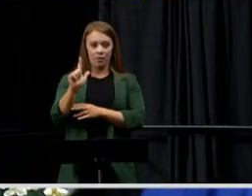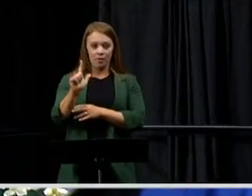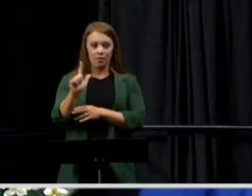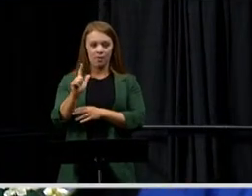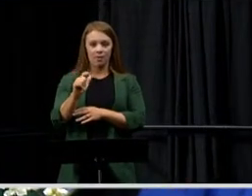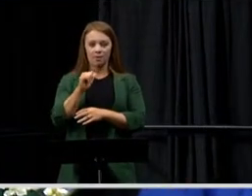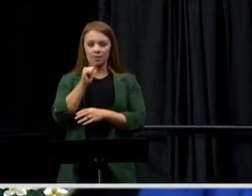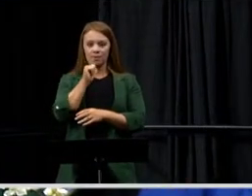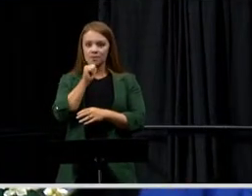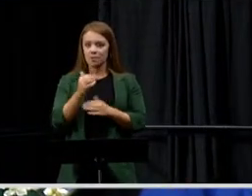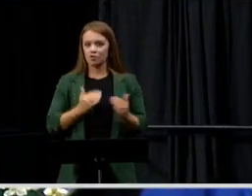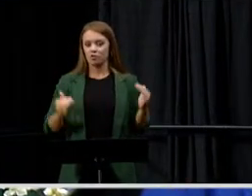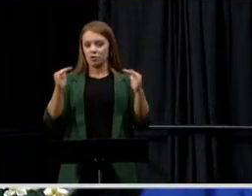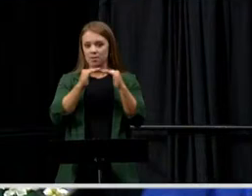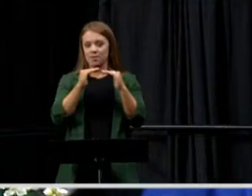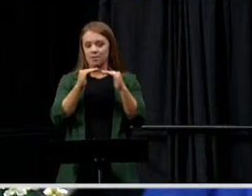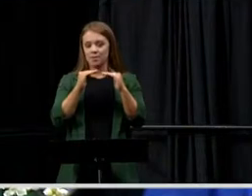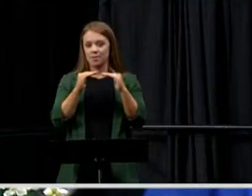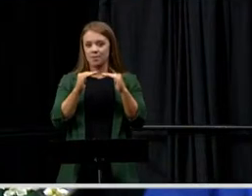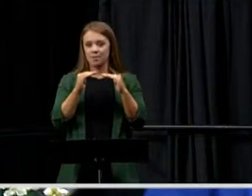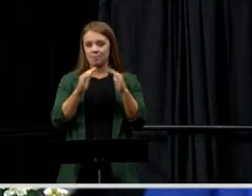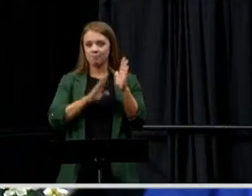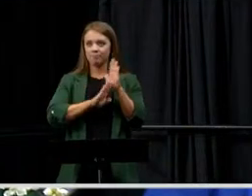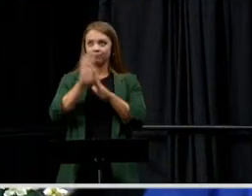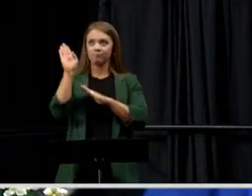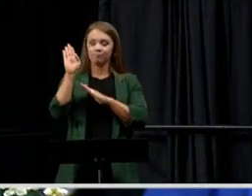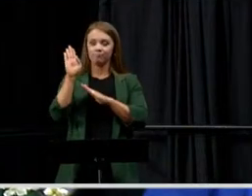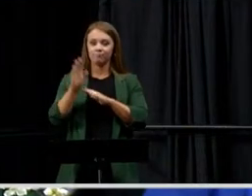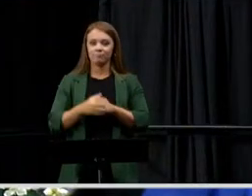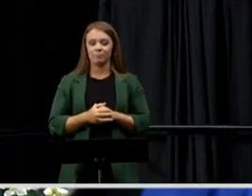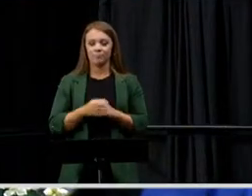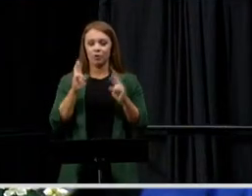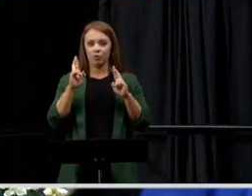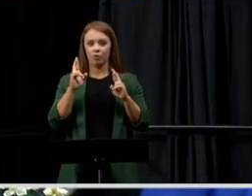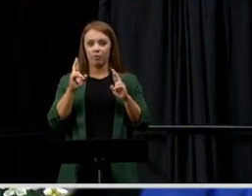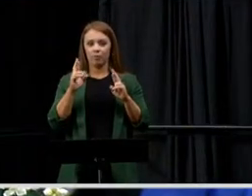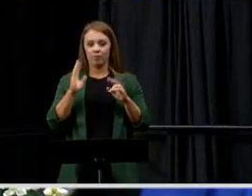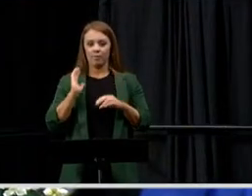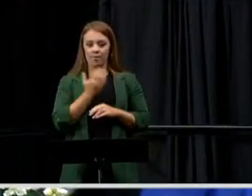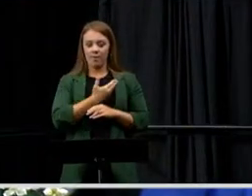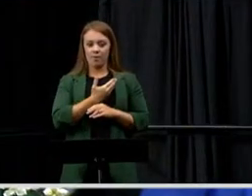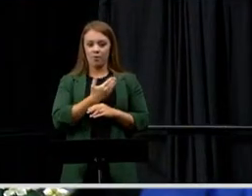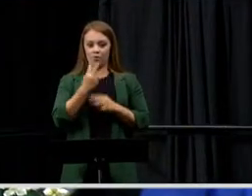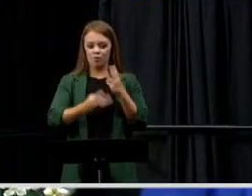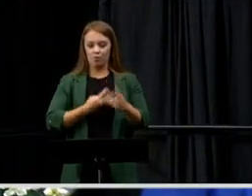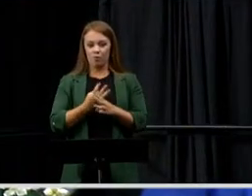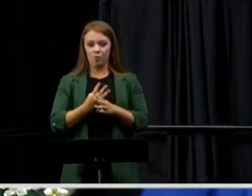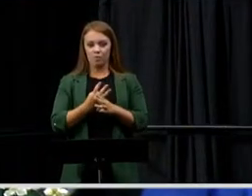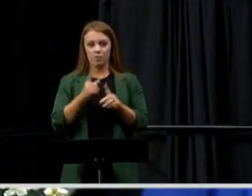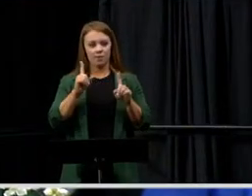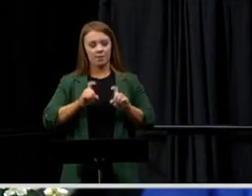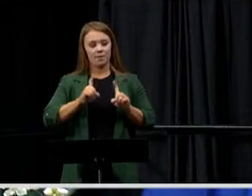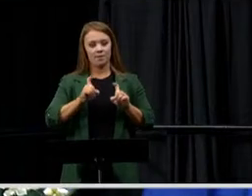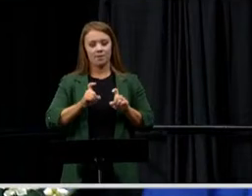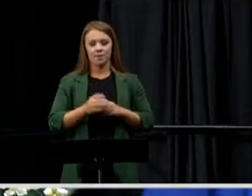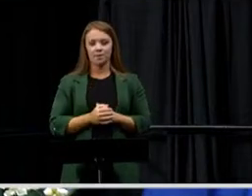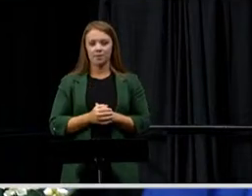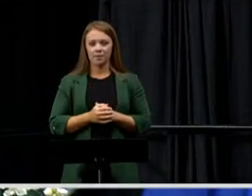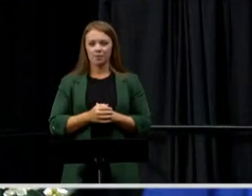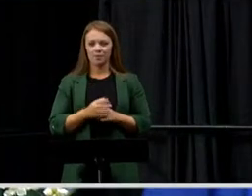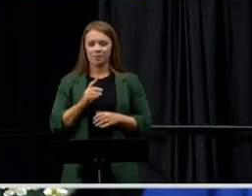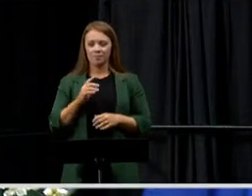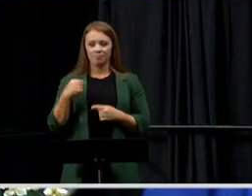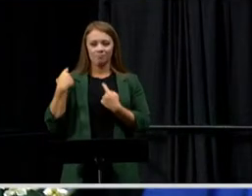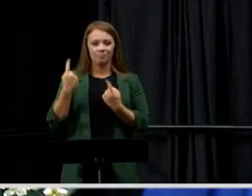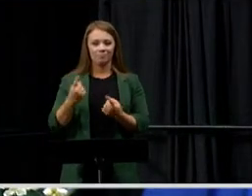our humanity was tested. The beginning of senior year was a time of uncertainty. I didn't think we'd be able to